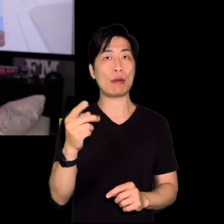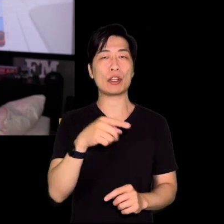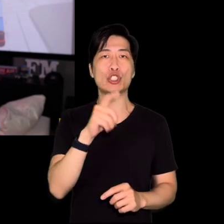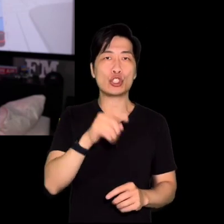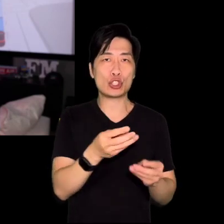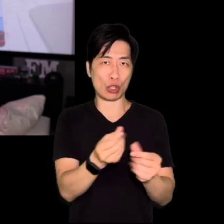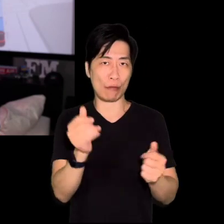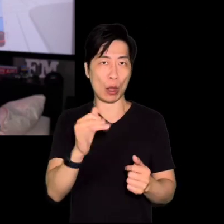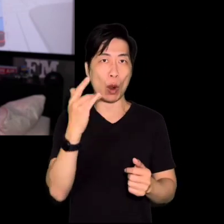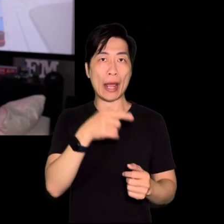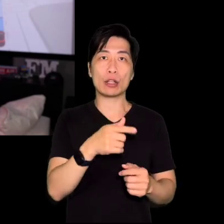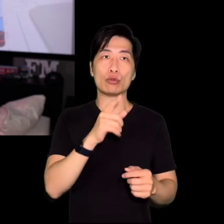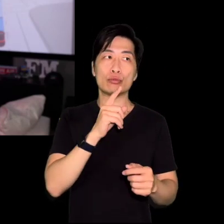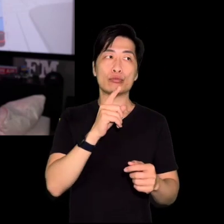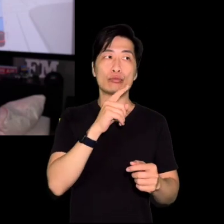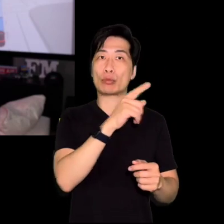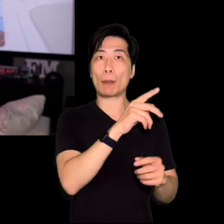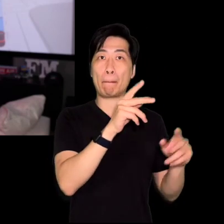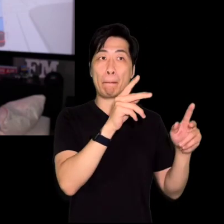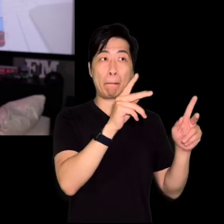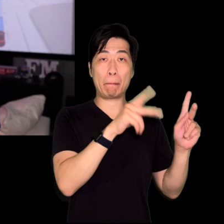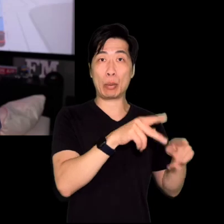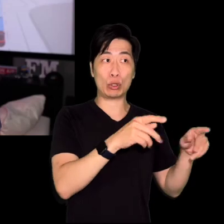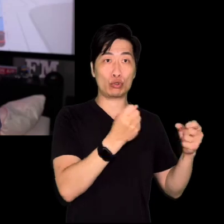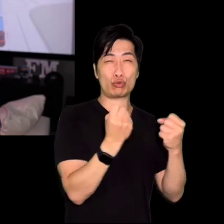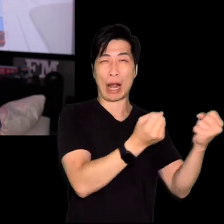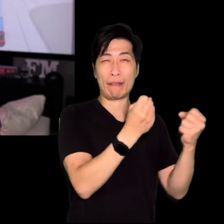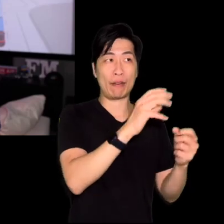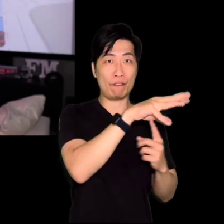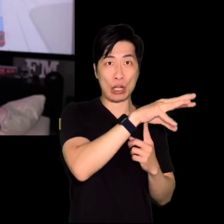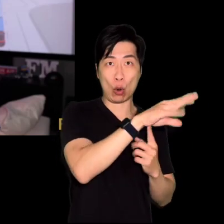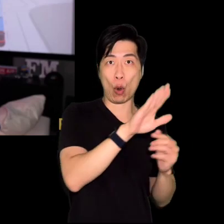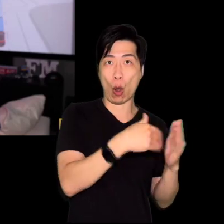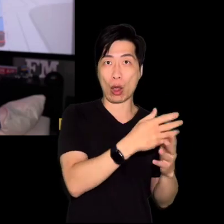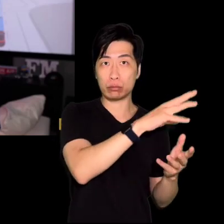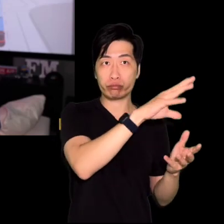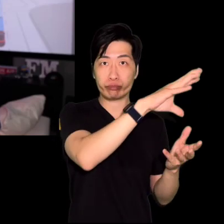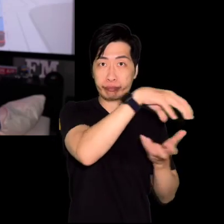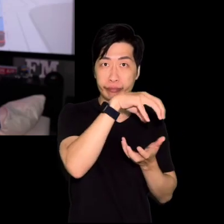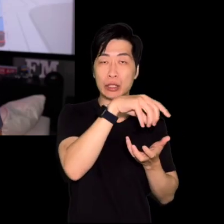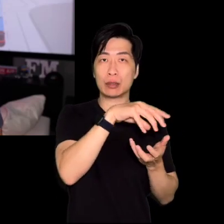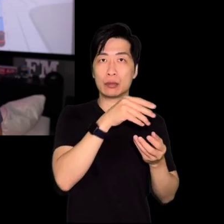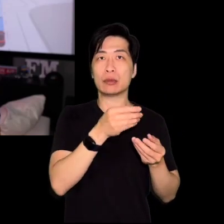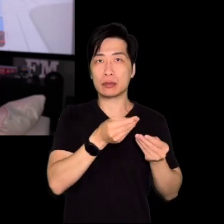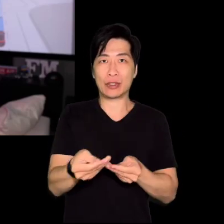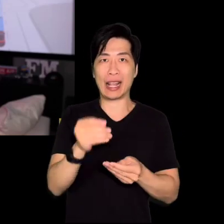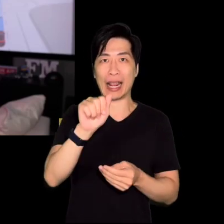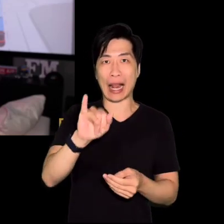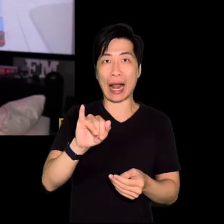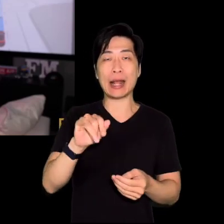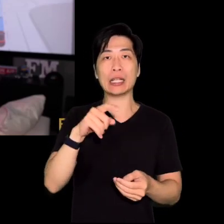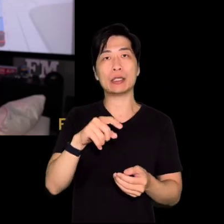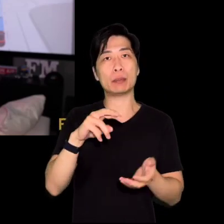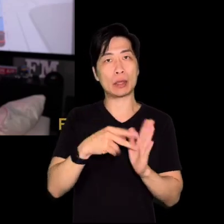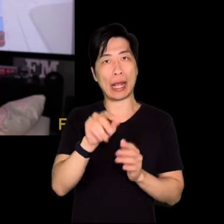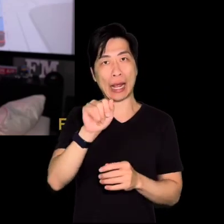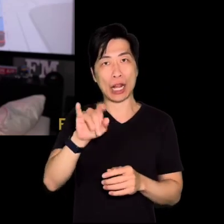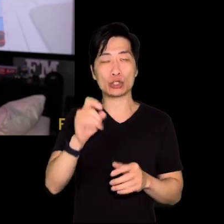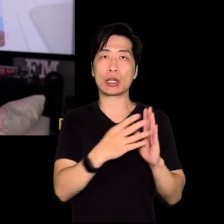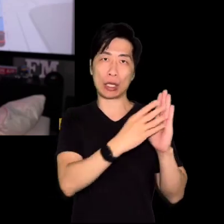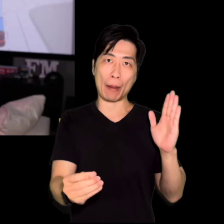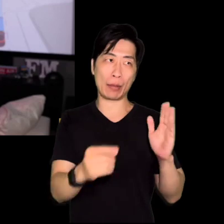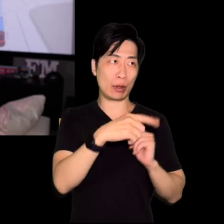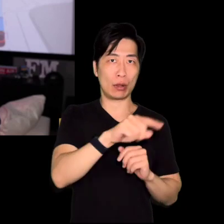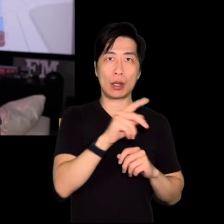taking human data, human footage, and making that be the way the car drives. So we should see a lot